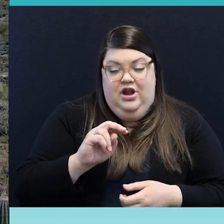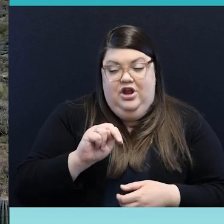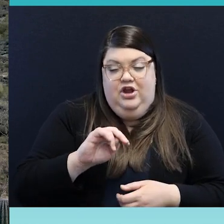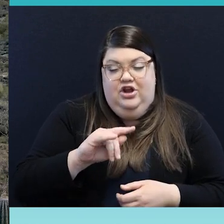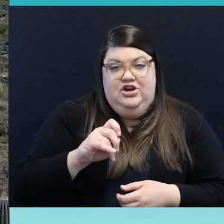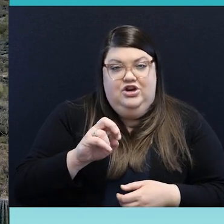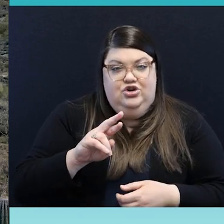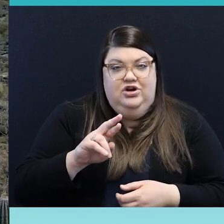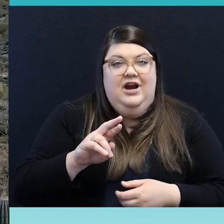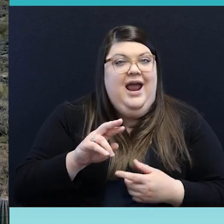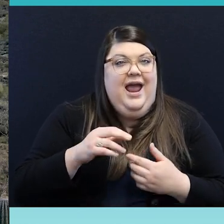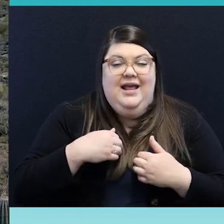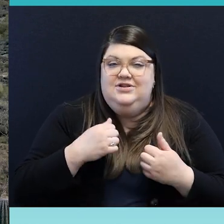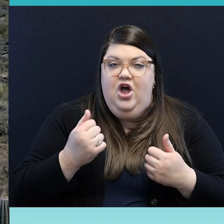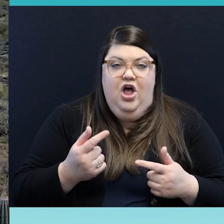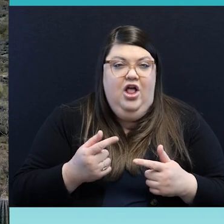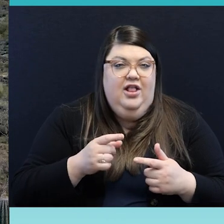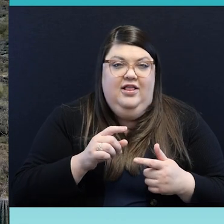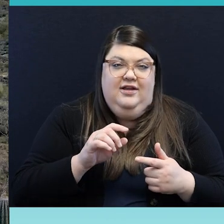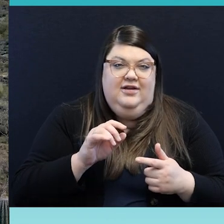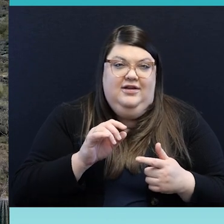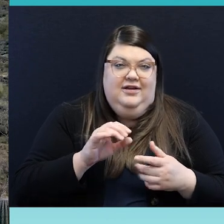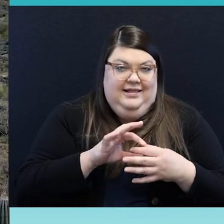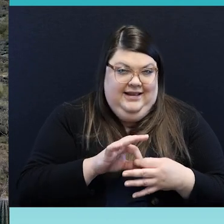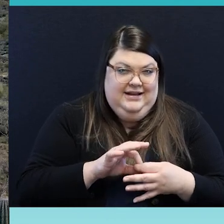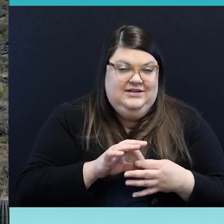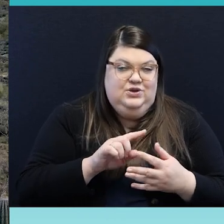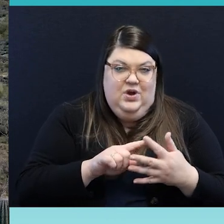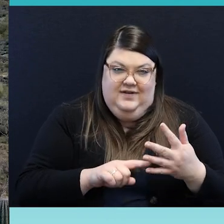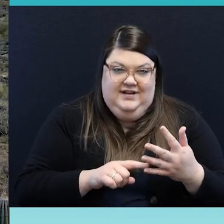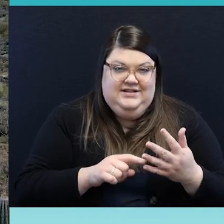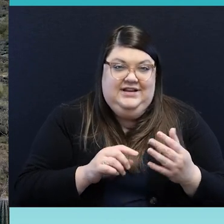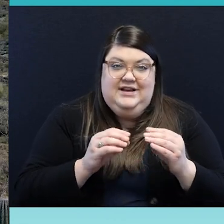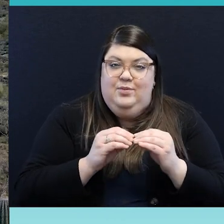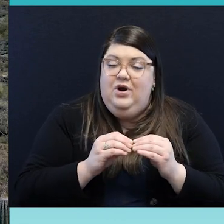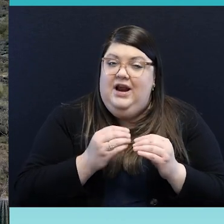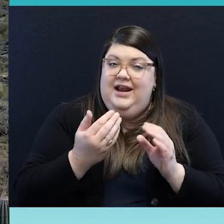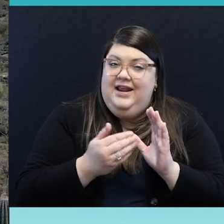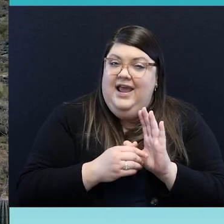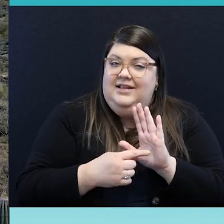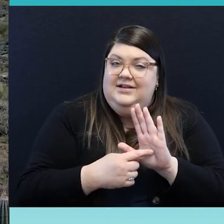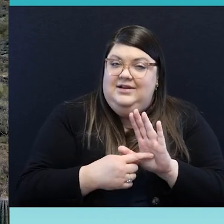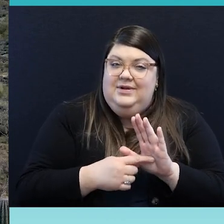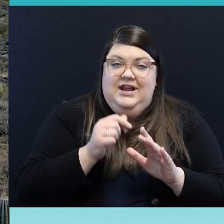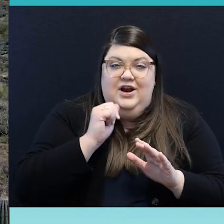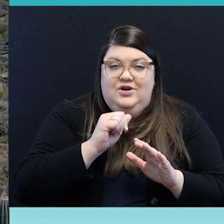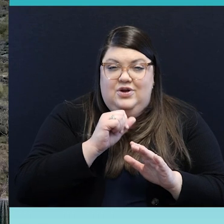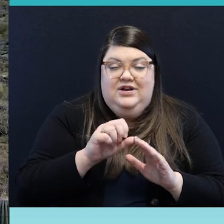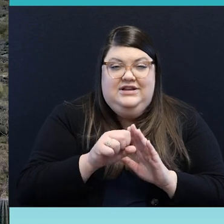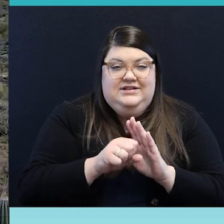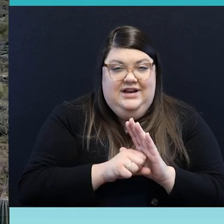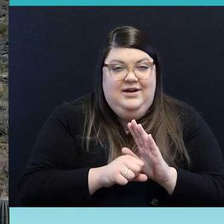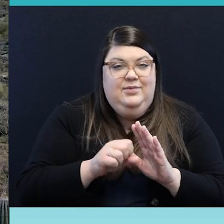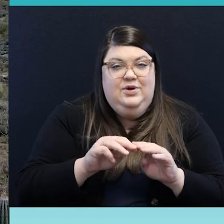have links to all of this and more. And again, the exhibit that the Arizona State Museum and Southwest Folklife